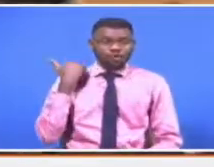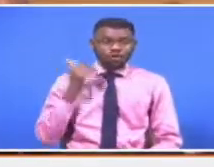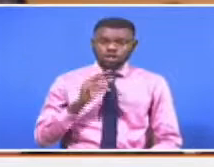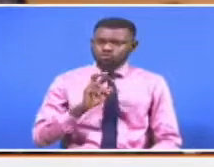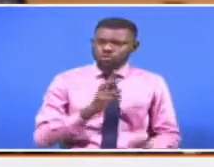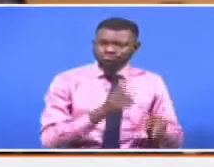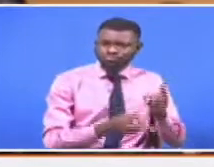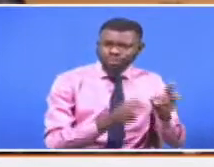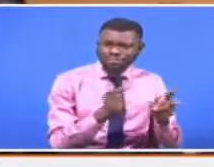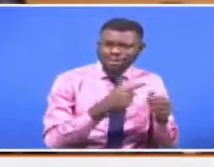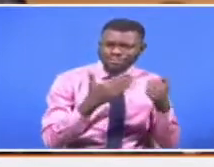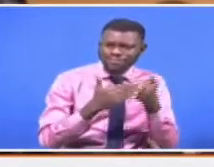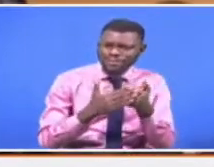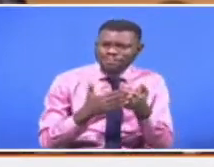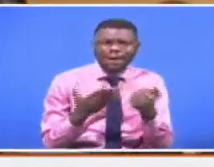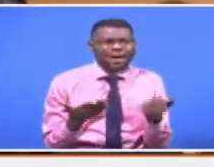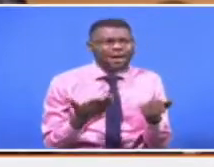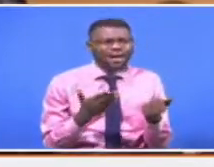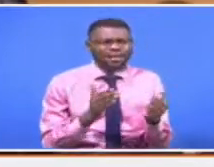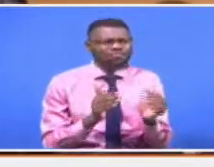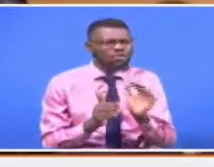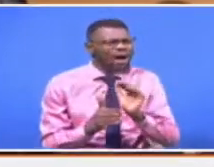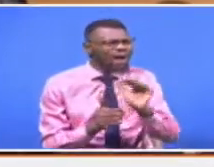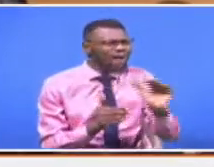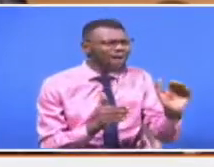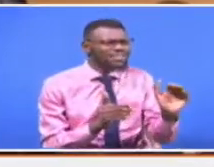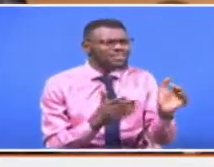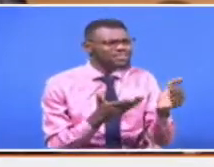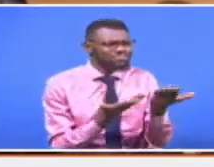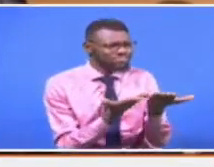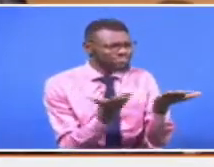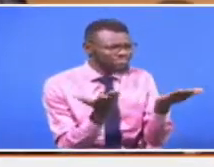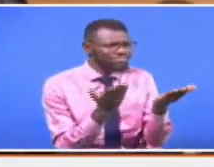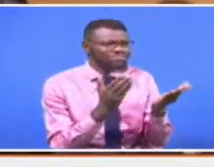hiyo tukasema si hawa waulizwe ndio tunauliza after 1 year.